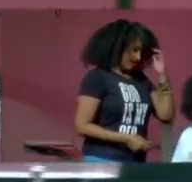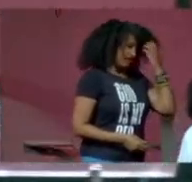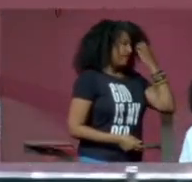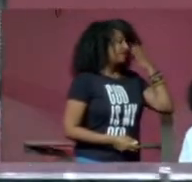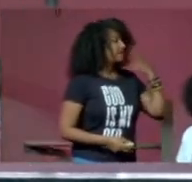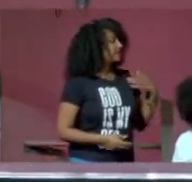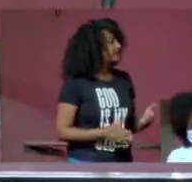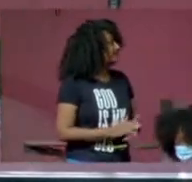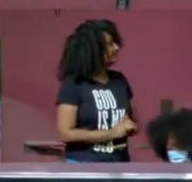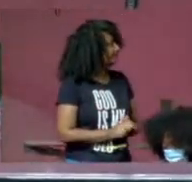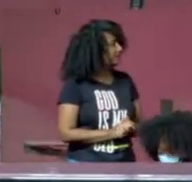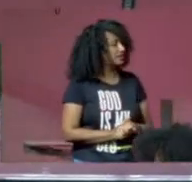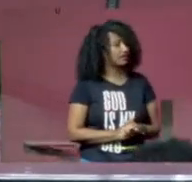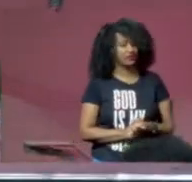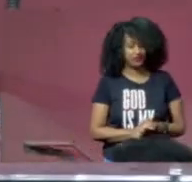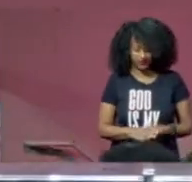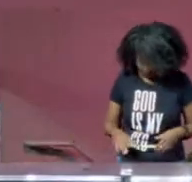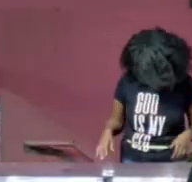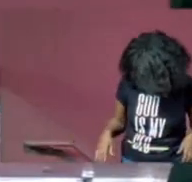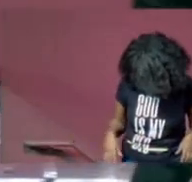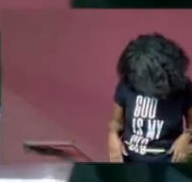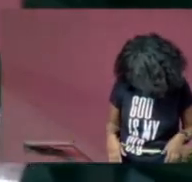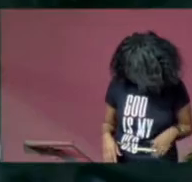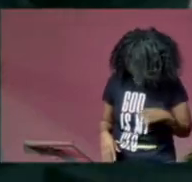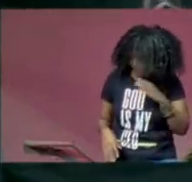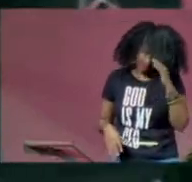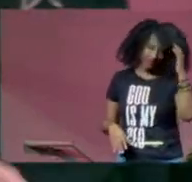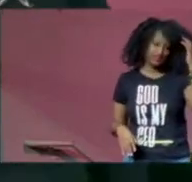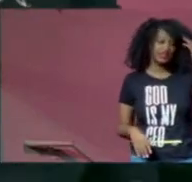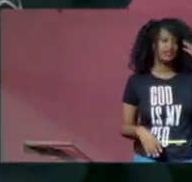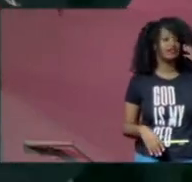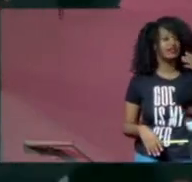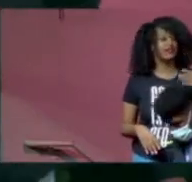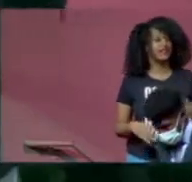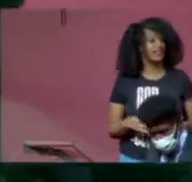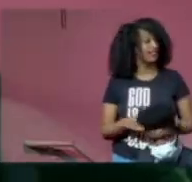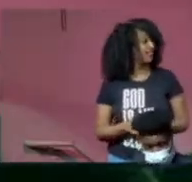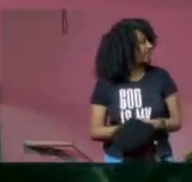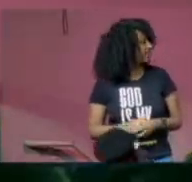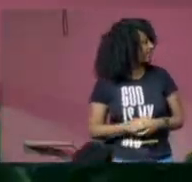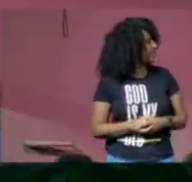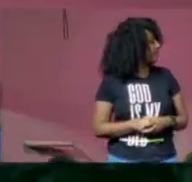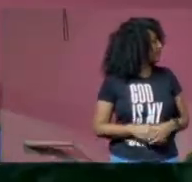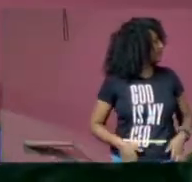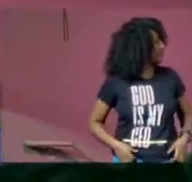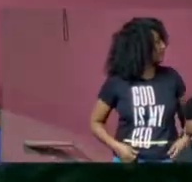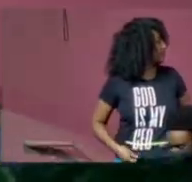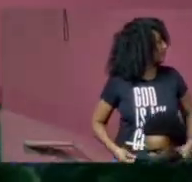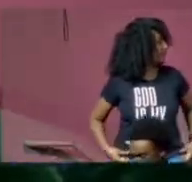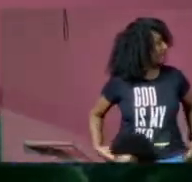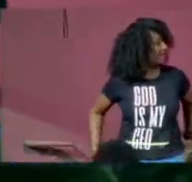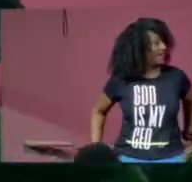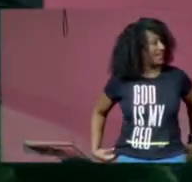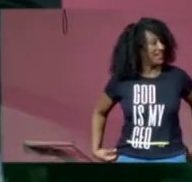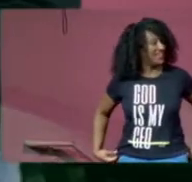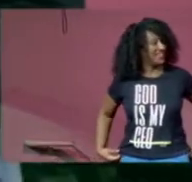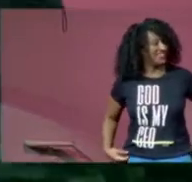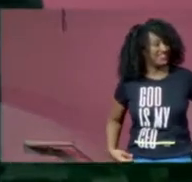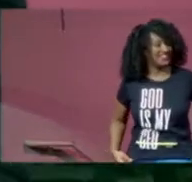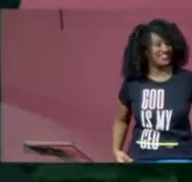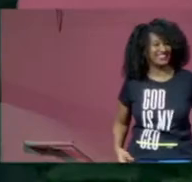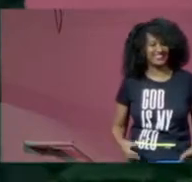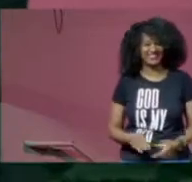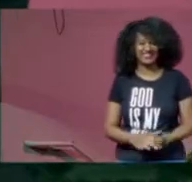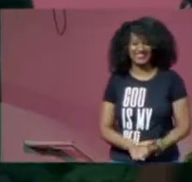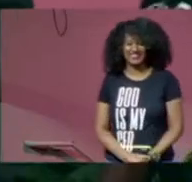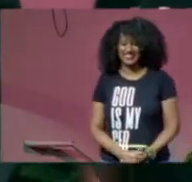Haley? Where's Haley? Oh, there. God bless you. You stay right there. Where's Camille? Yup, mm-hmm, yup, mm-hmm, mm-hmm. Y'all stand